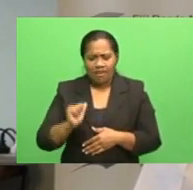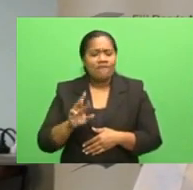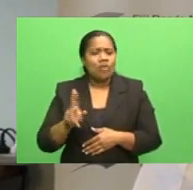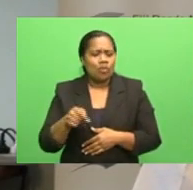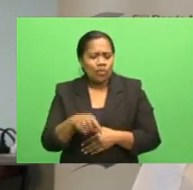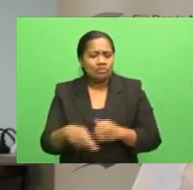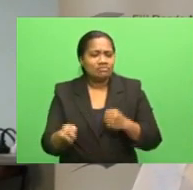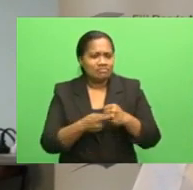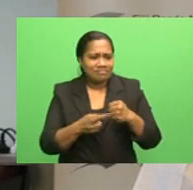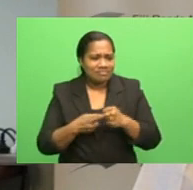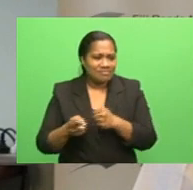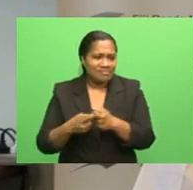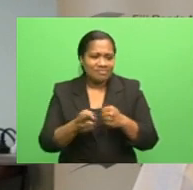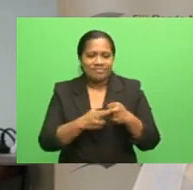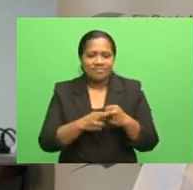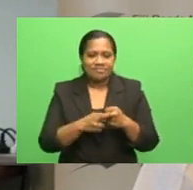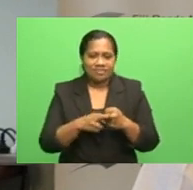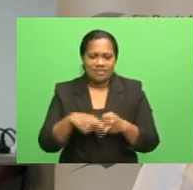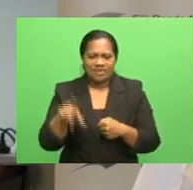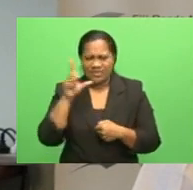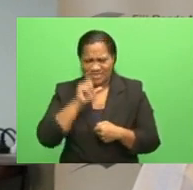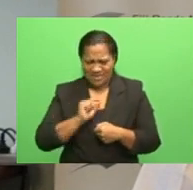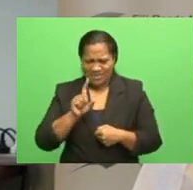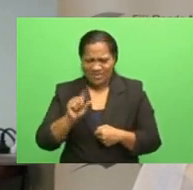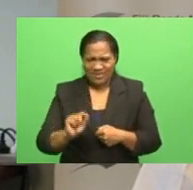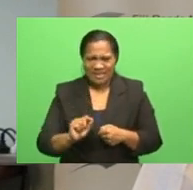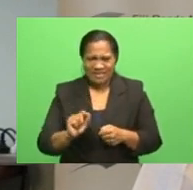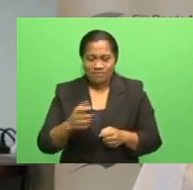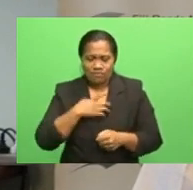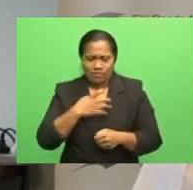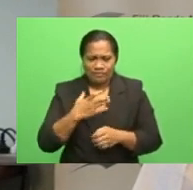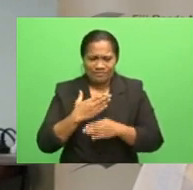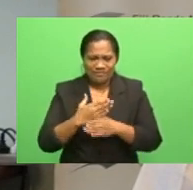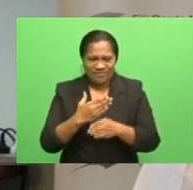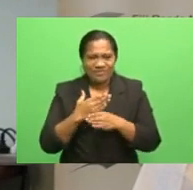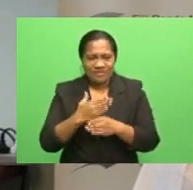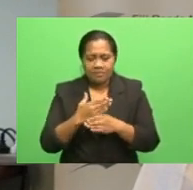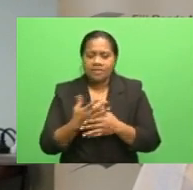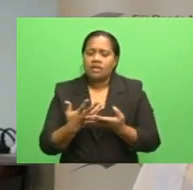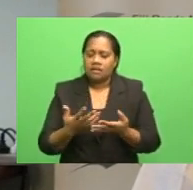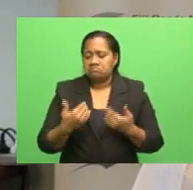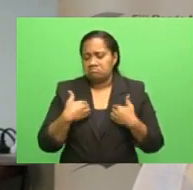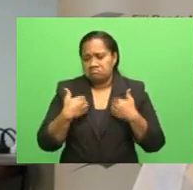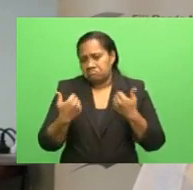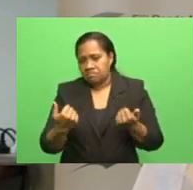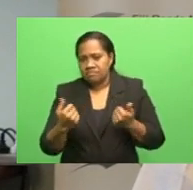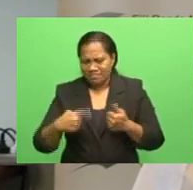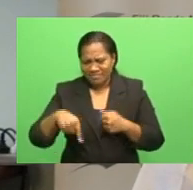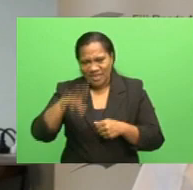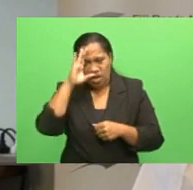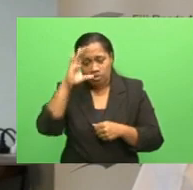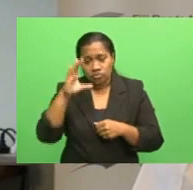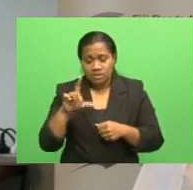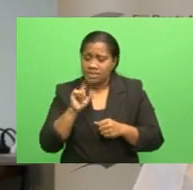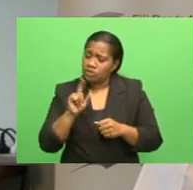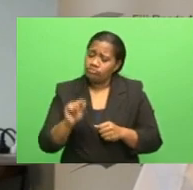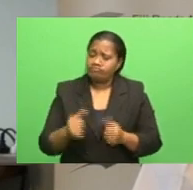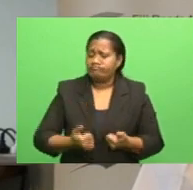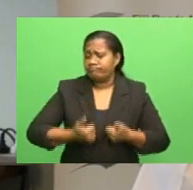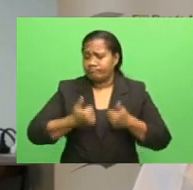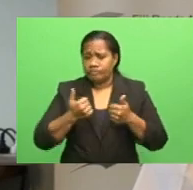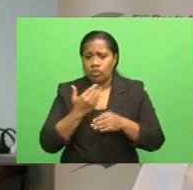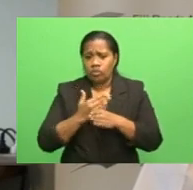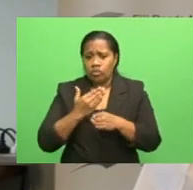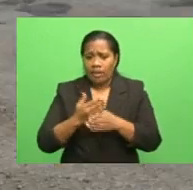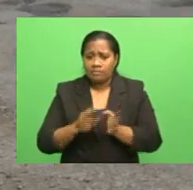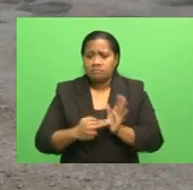the type of work we've been doing for the last few months in Suva. That will go very well across the country and we will be able to do some major works through Nandi and through Lambasa as